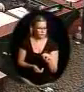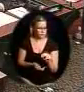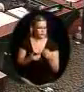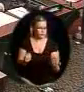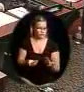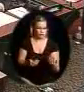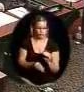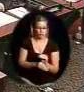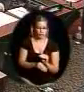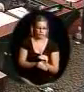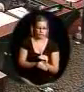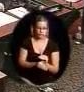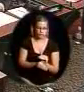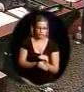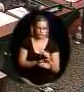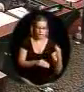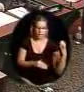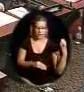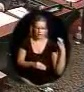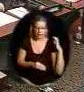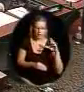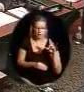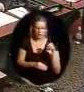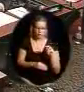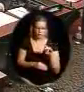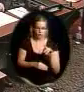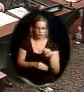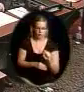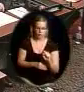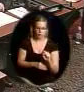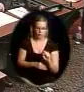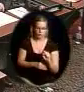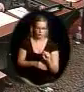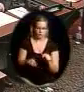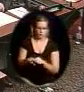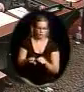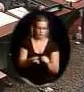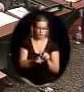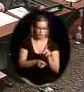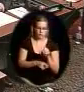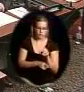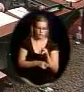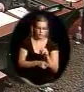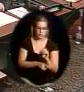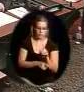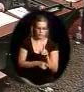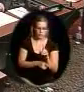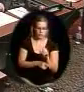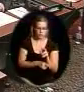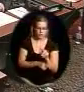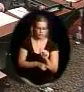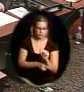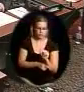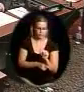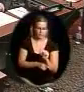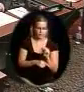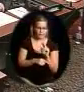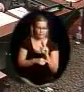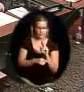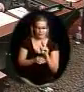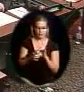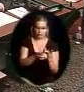audience, Captain Reynolds. We also have Debbie Dowd, who's with the United Community